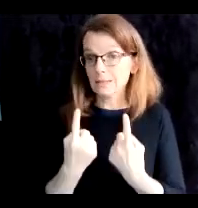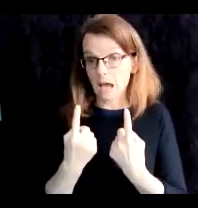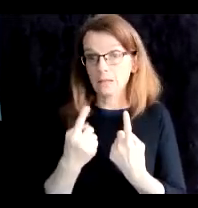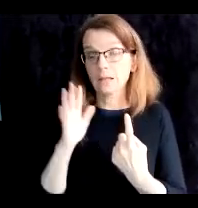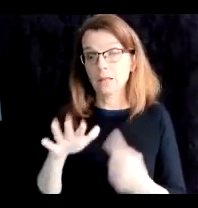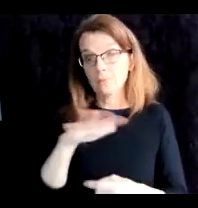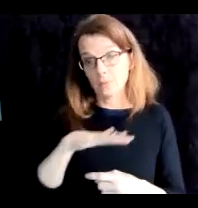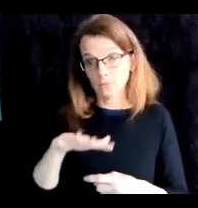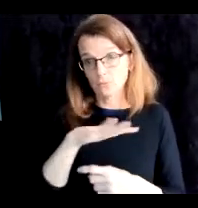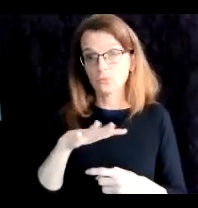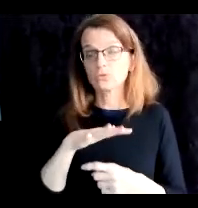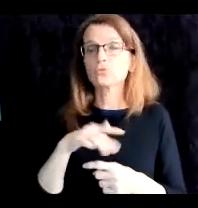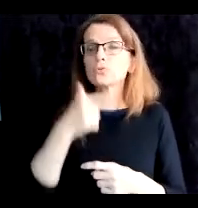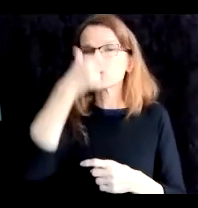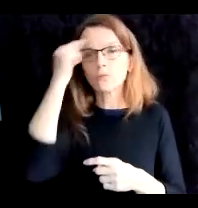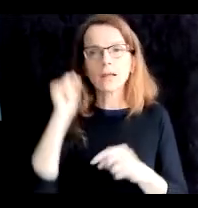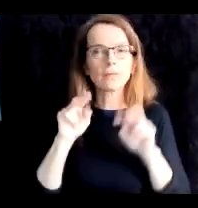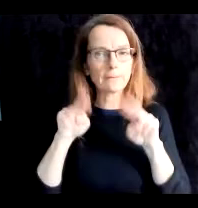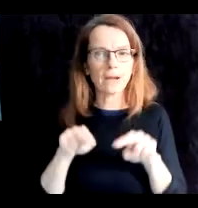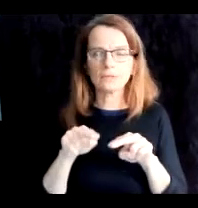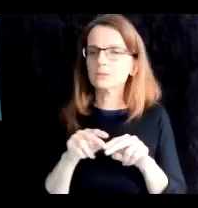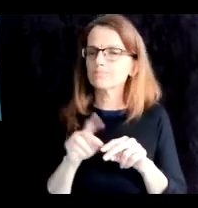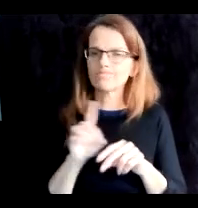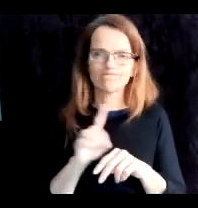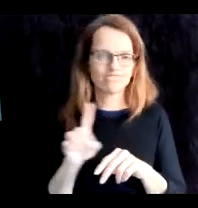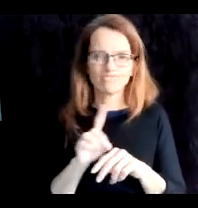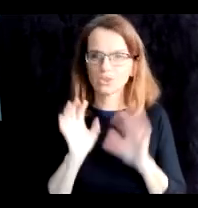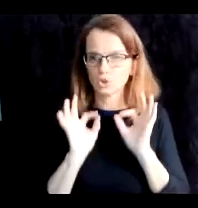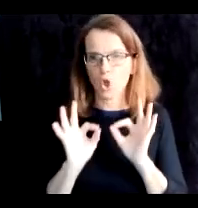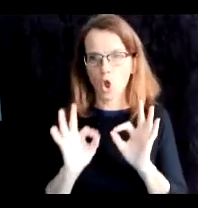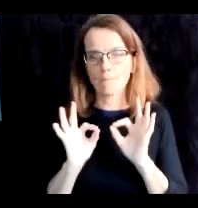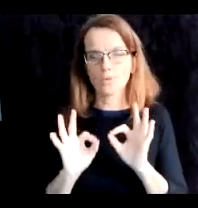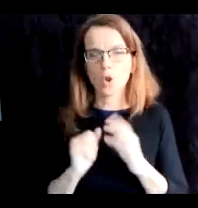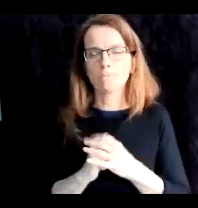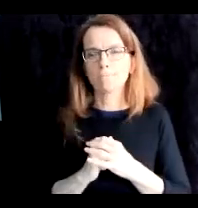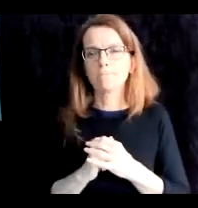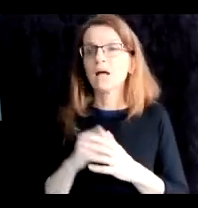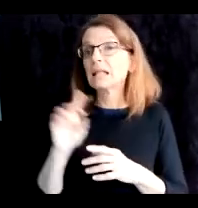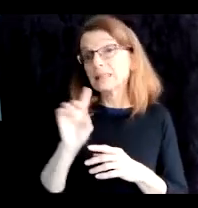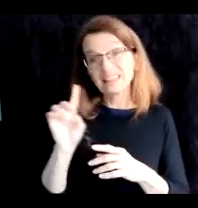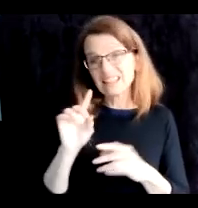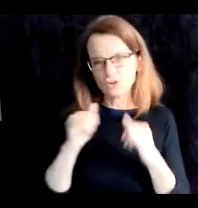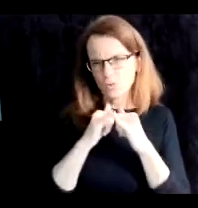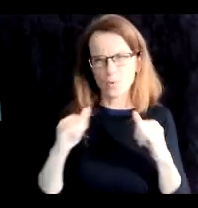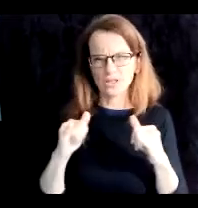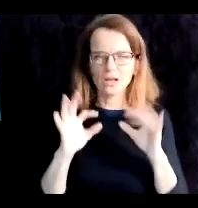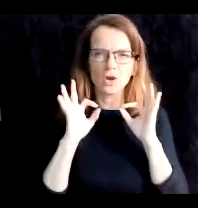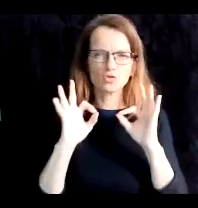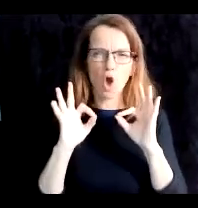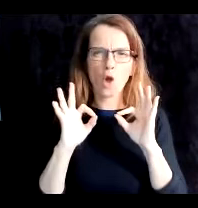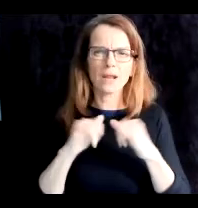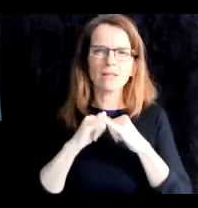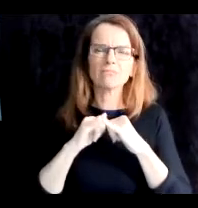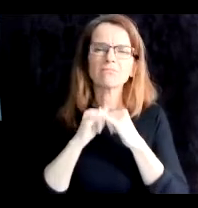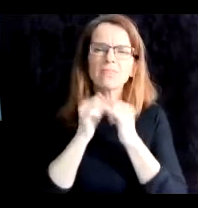countries. But they are not really, a model of a good democratic state with a very good, very high respect